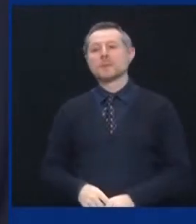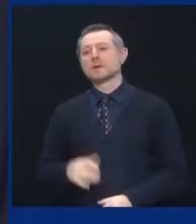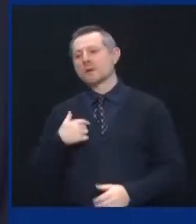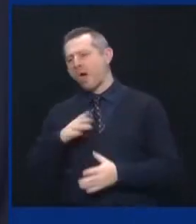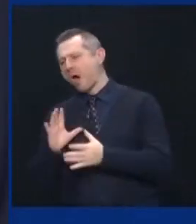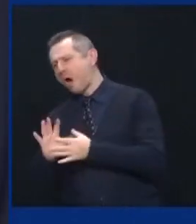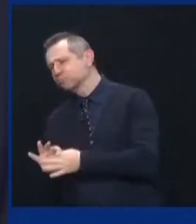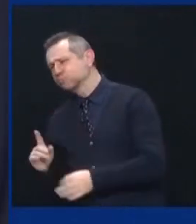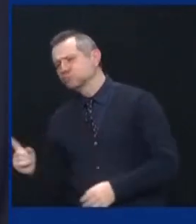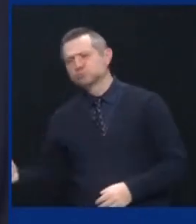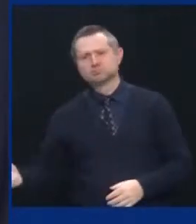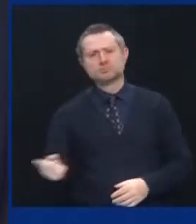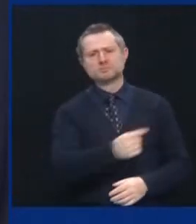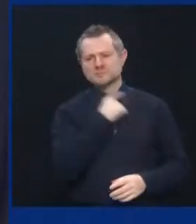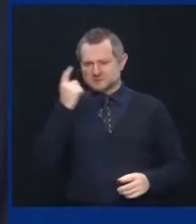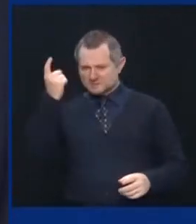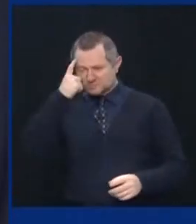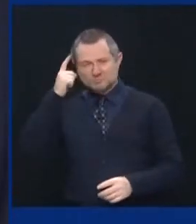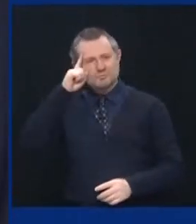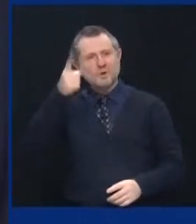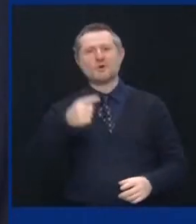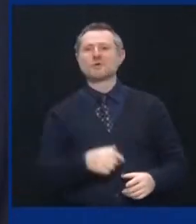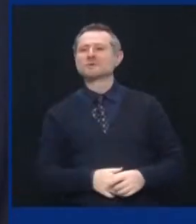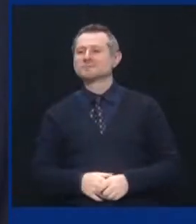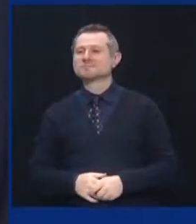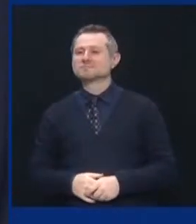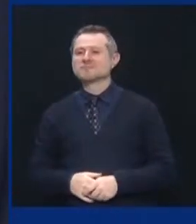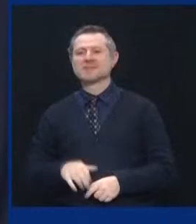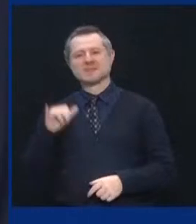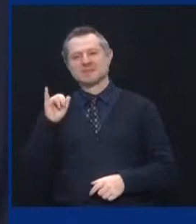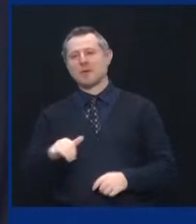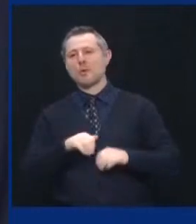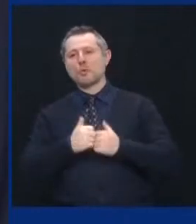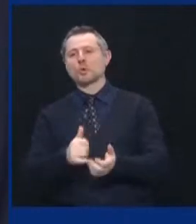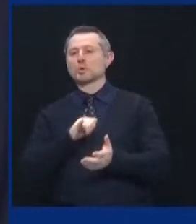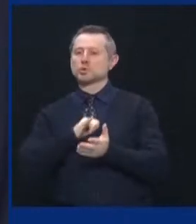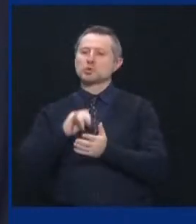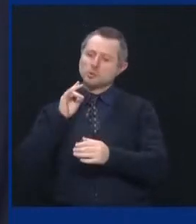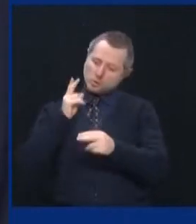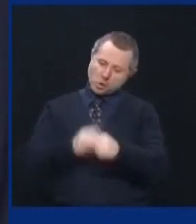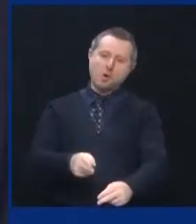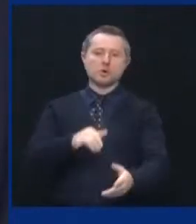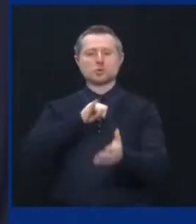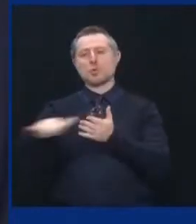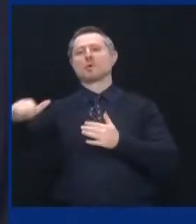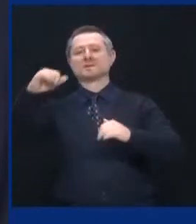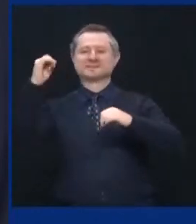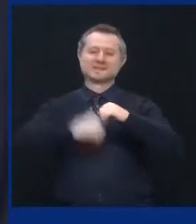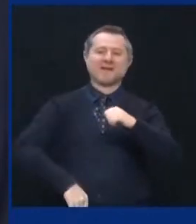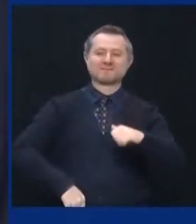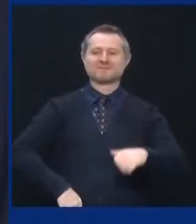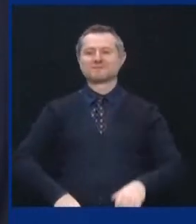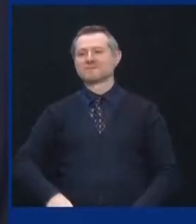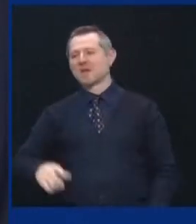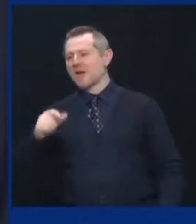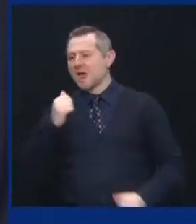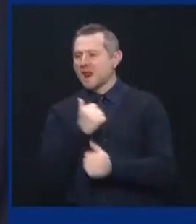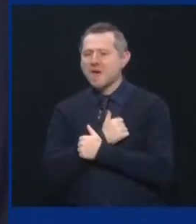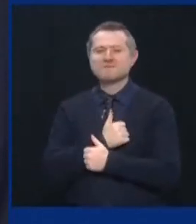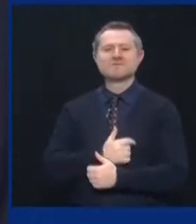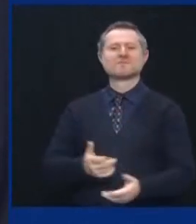by being smart. And we call that New York tough. Loving, smart,